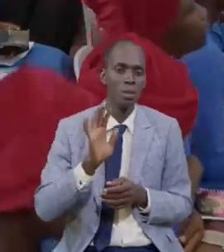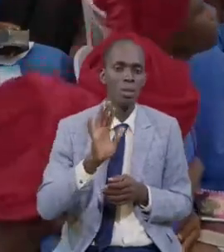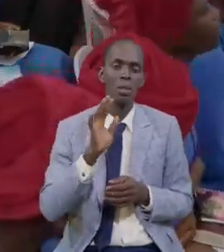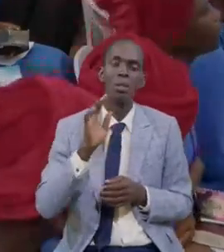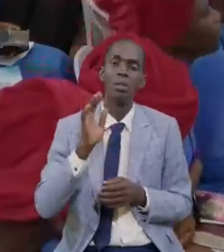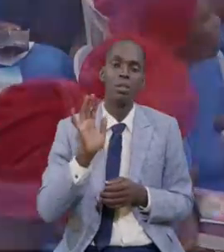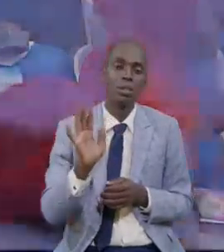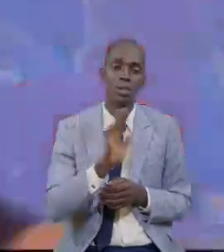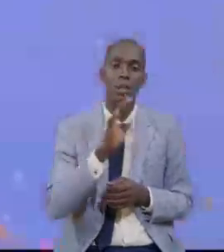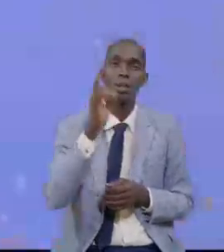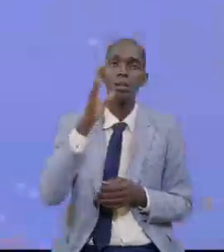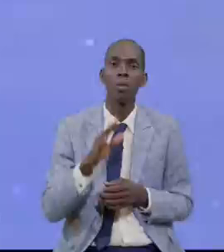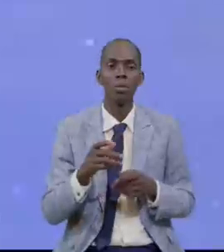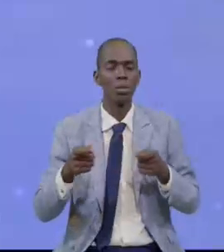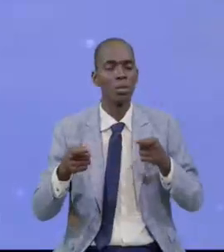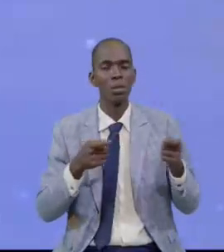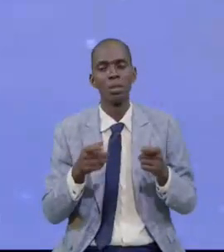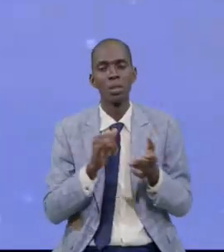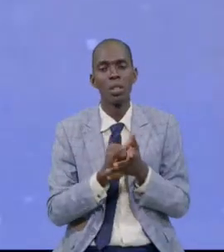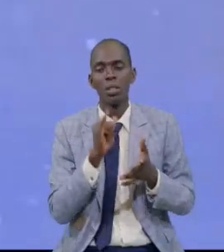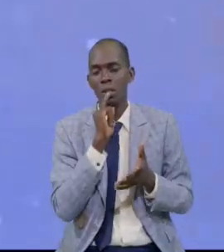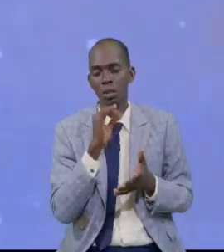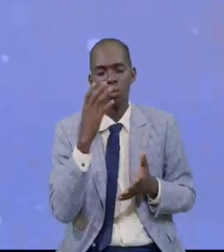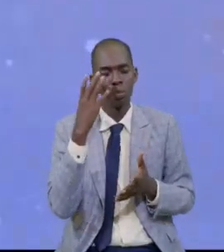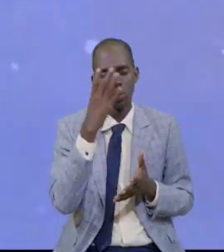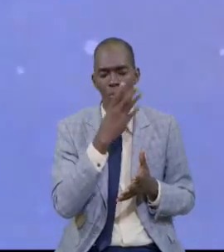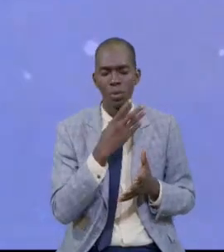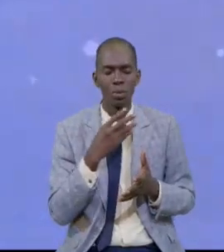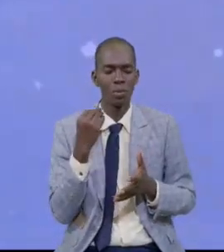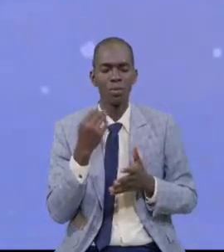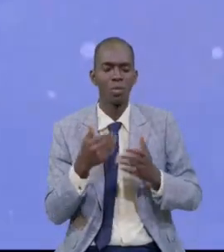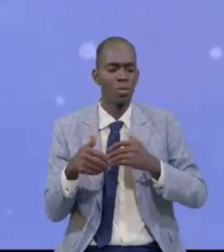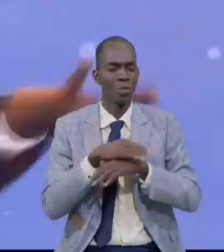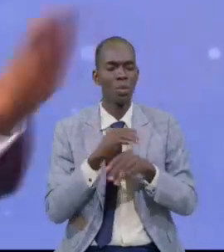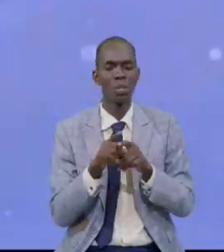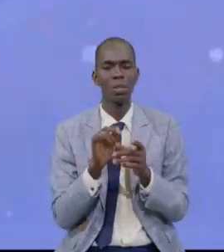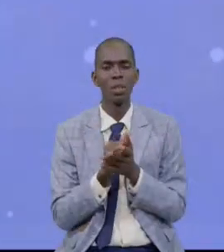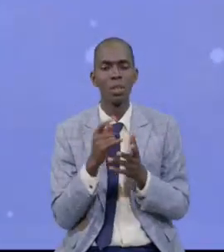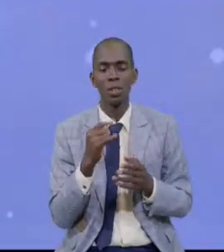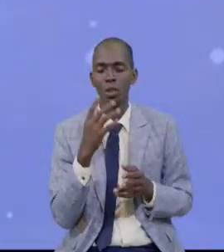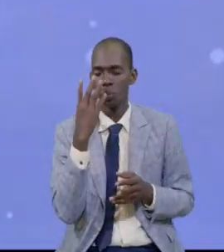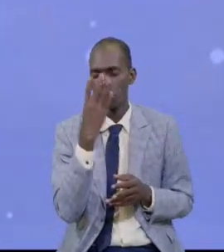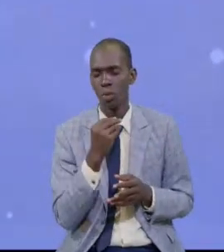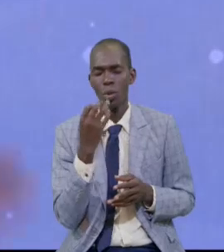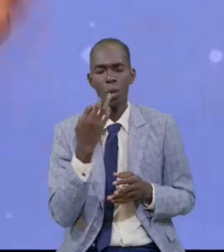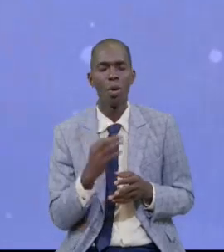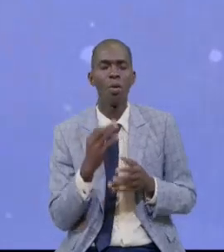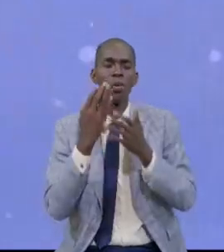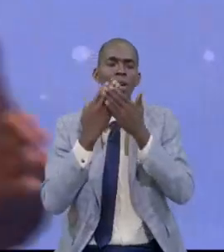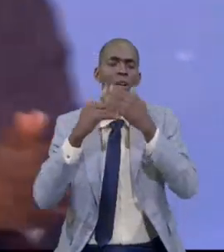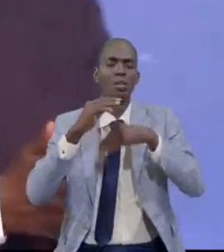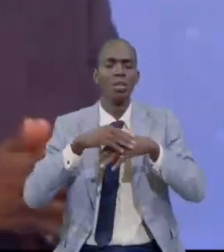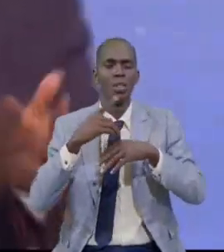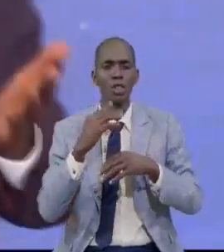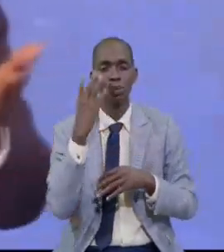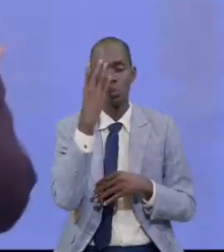beauty wrapped up like that. The beauty of heaven, the beauty of holiness, the beauty